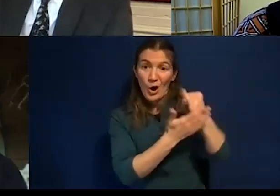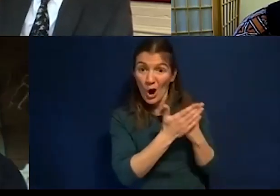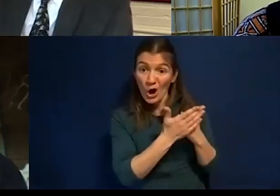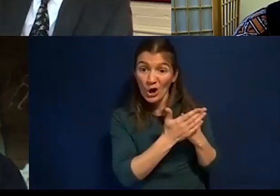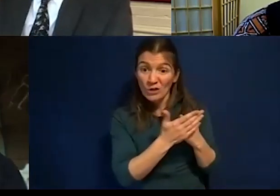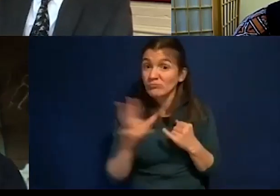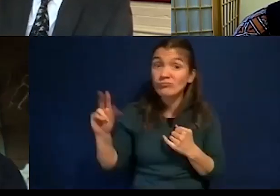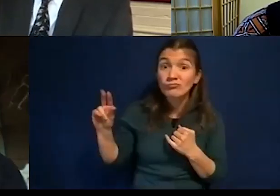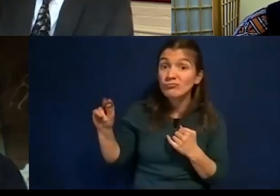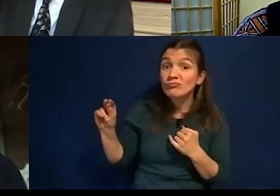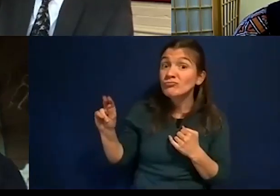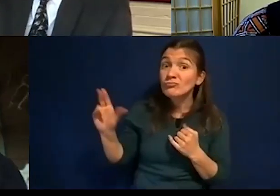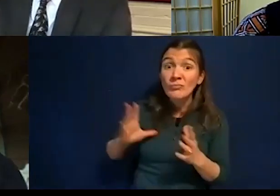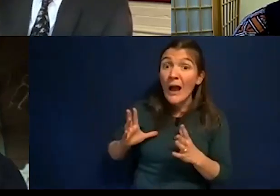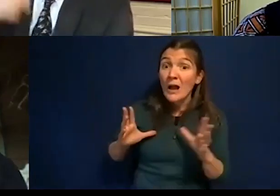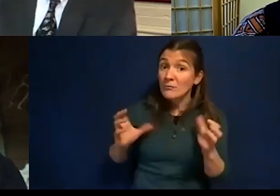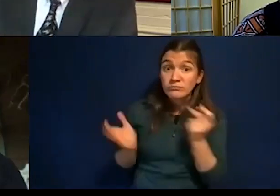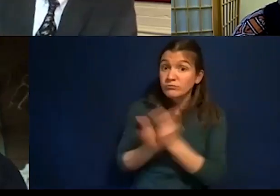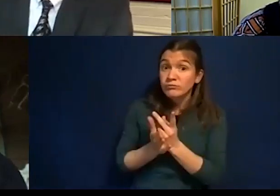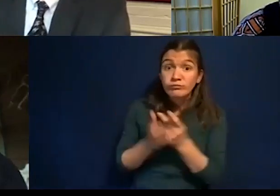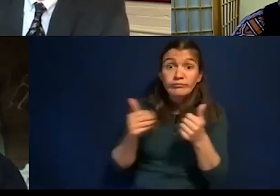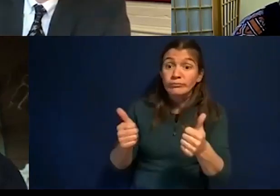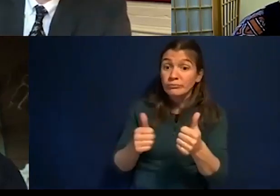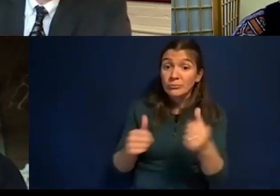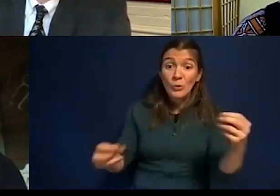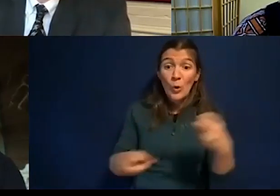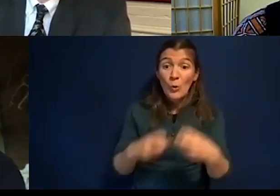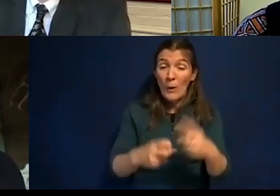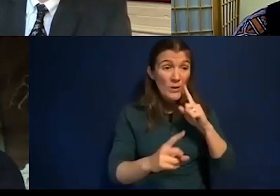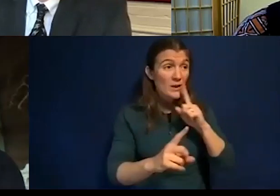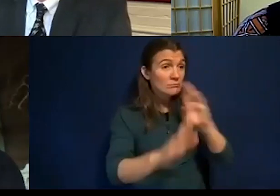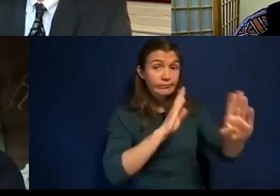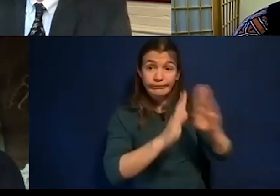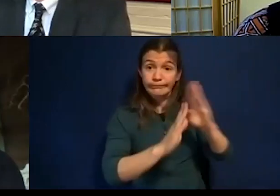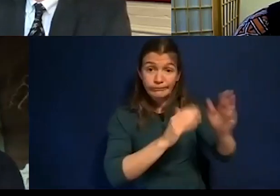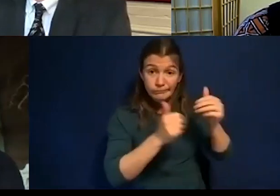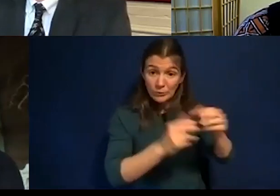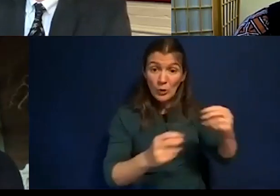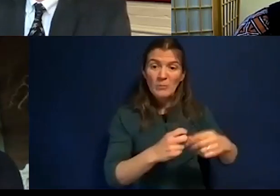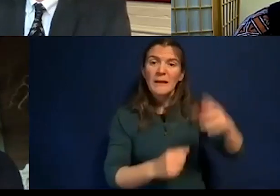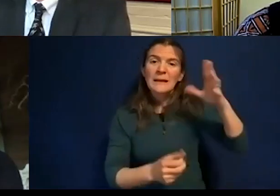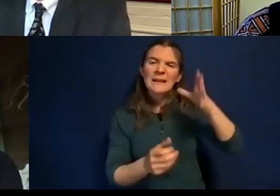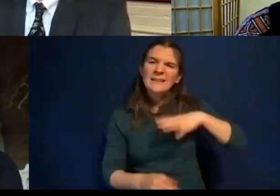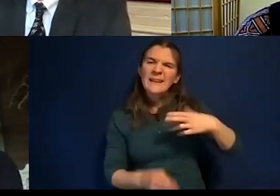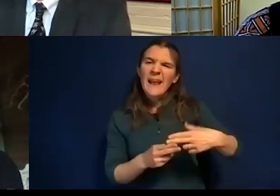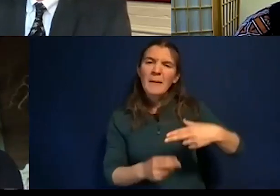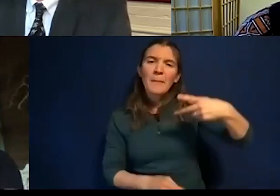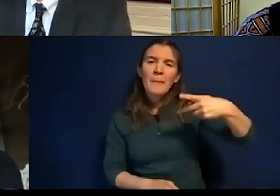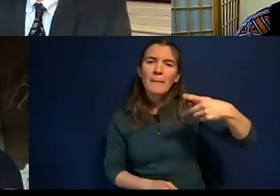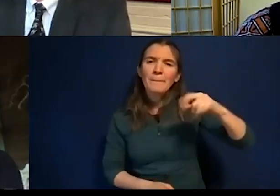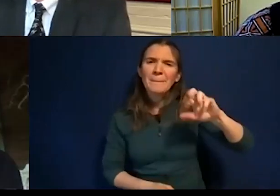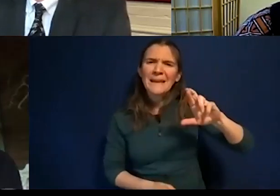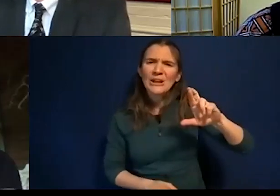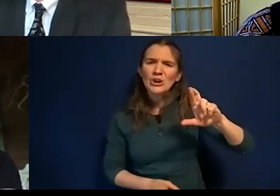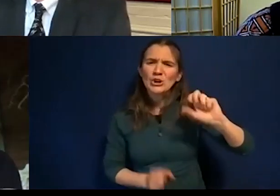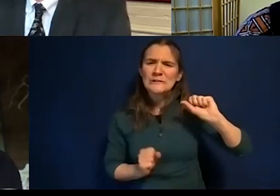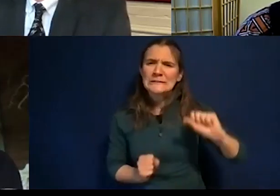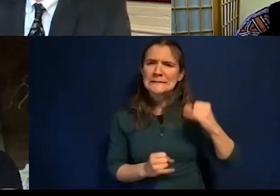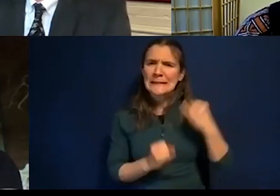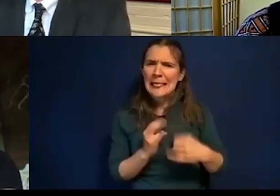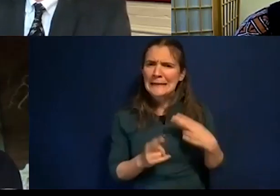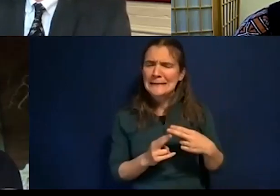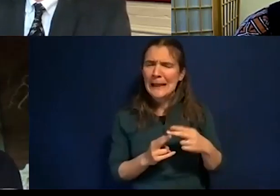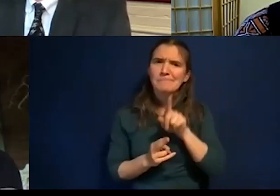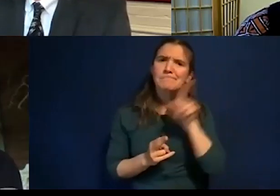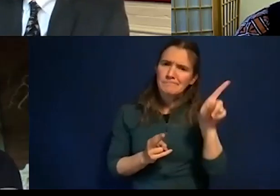No, no. And we have direct communication with a gentleman by the name of Peter, I forget his last name.